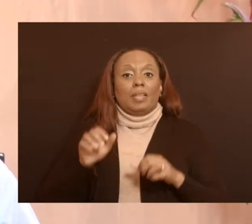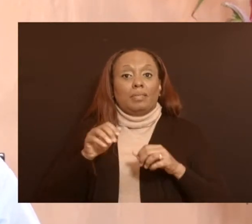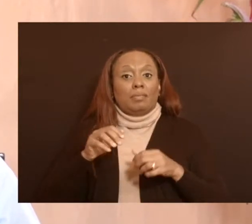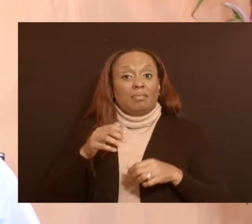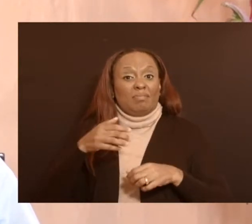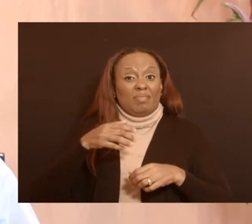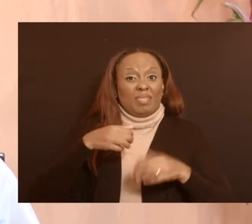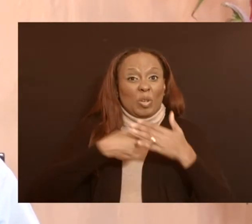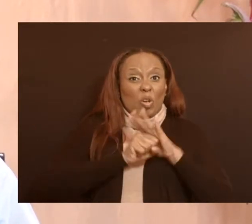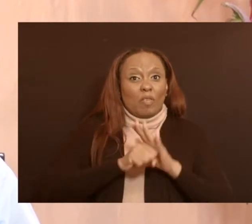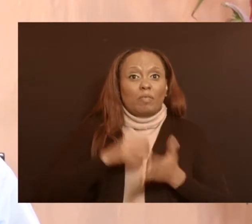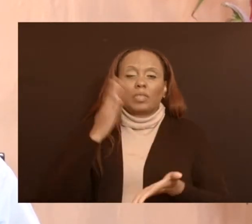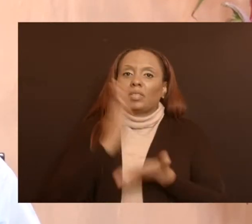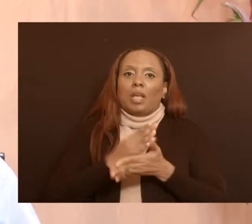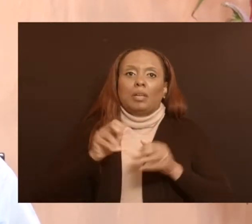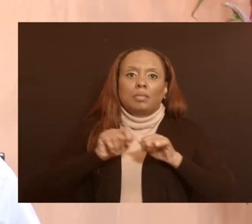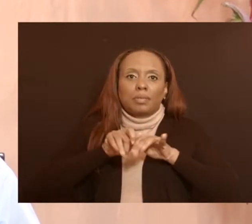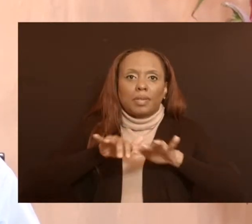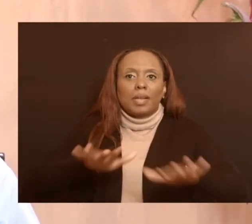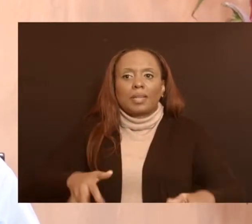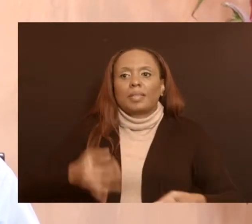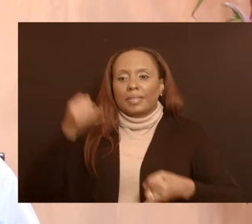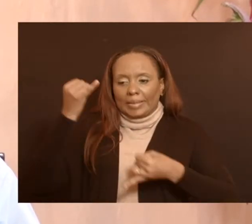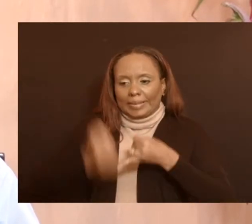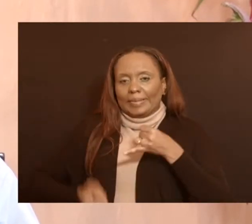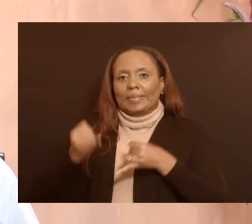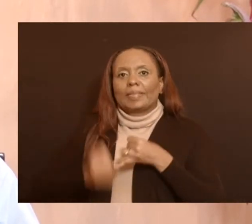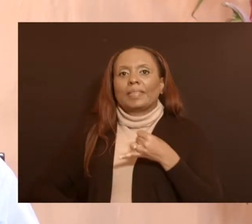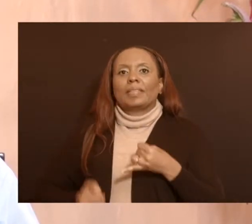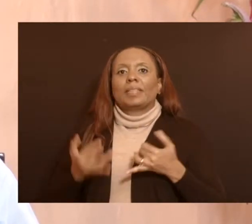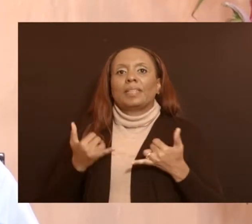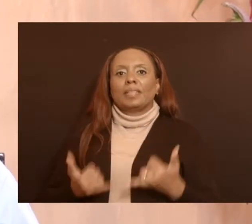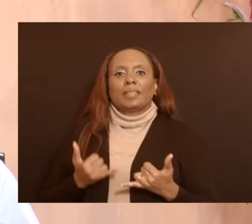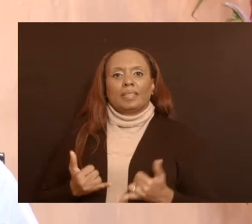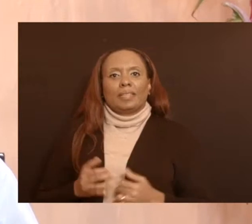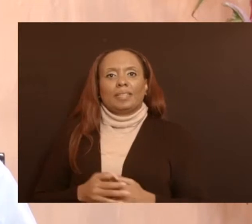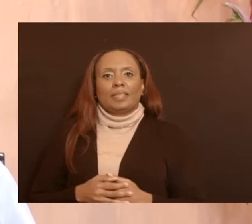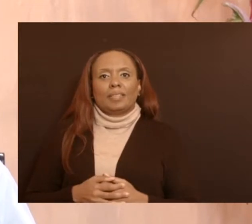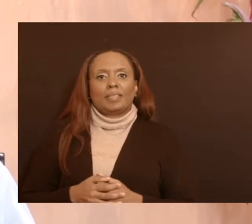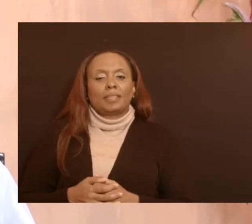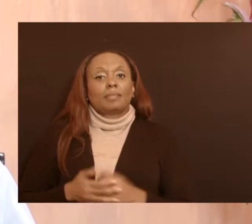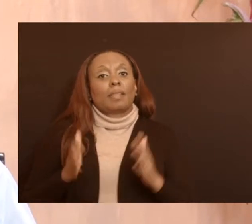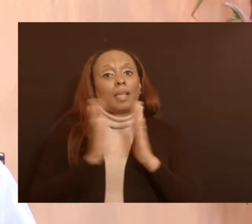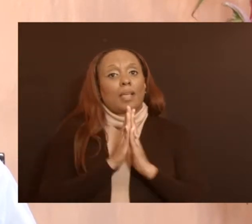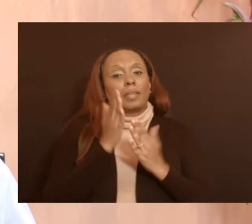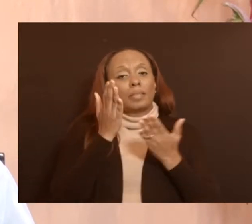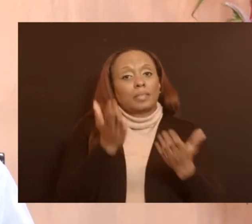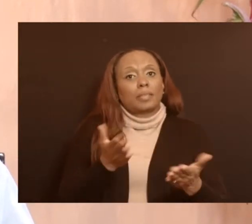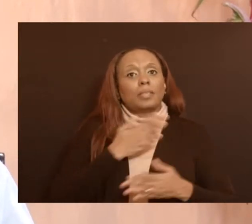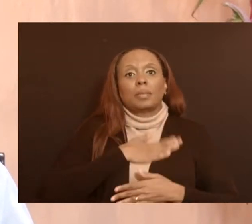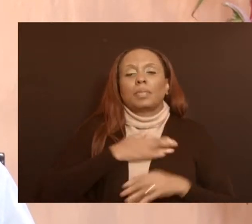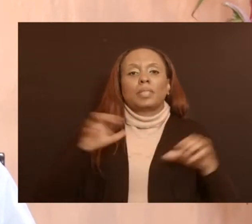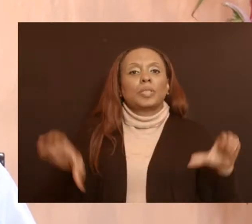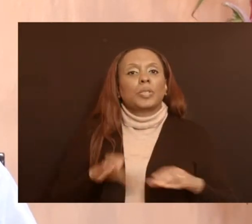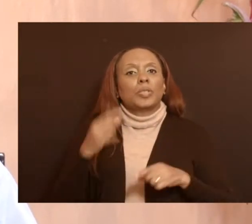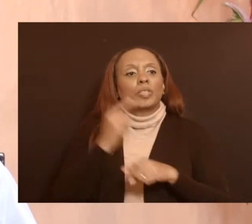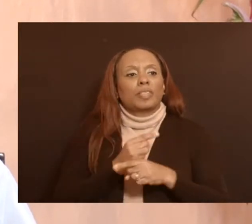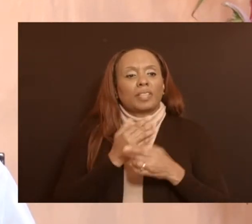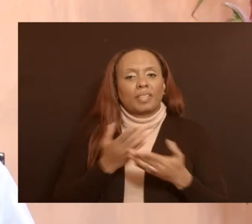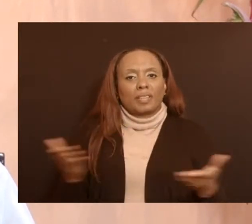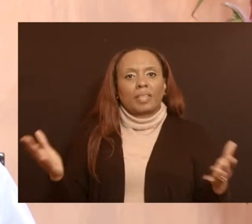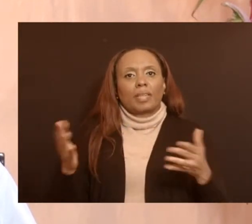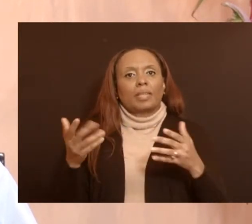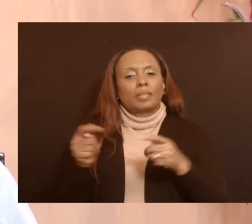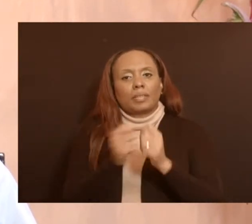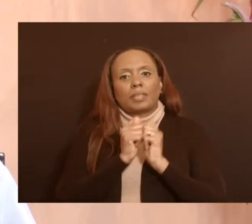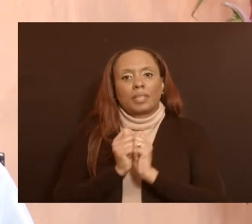spreading. And those are the words that I will end with this afternoon, and just ask Barbadians to do the right thing. Let us all do it